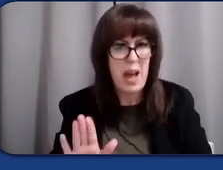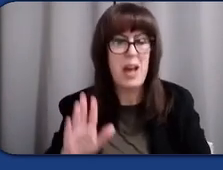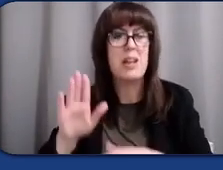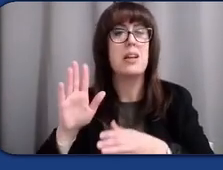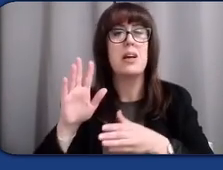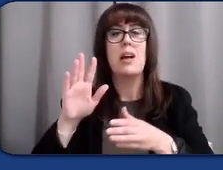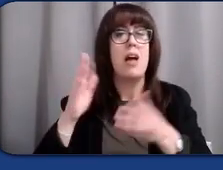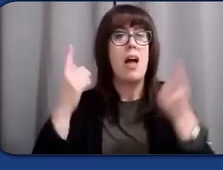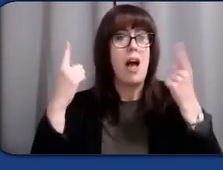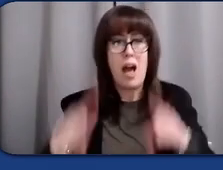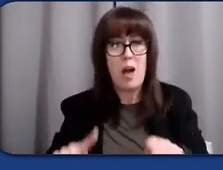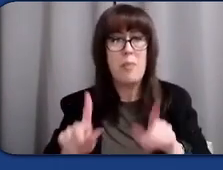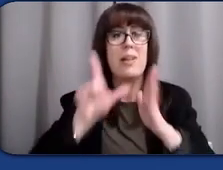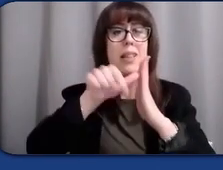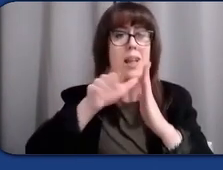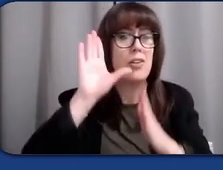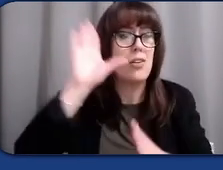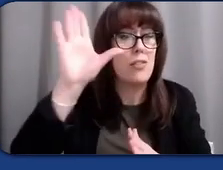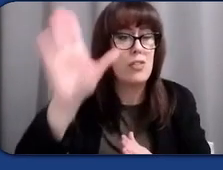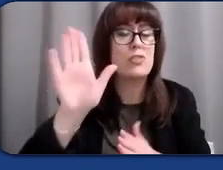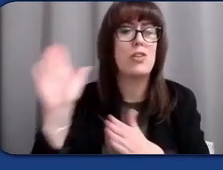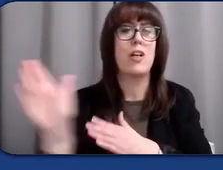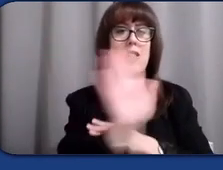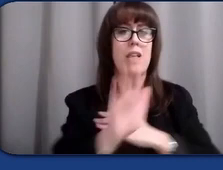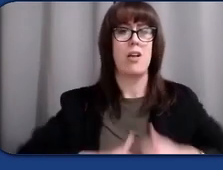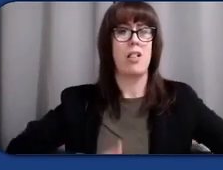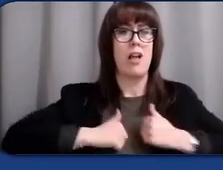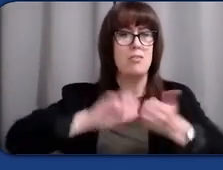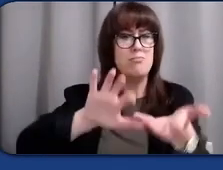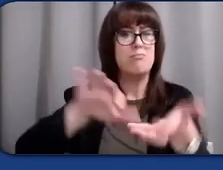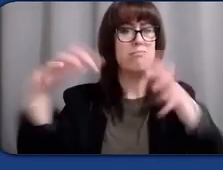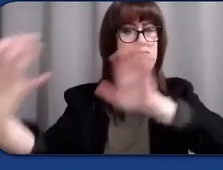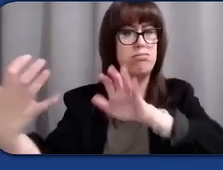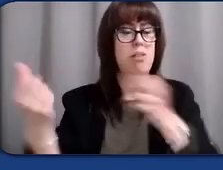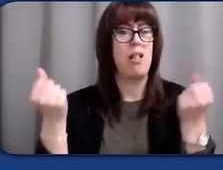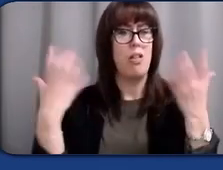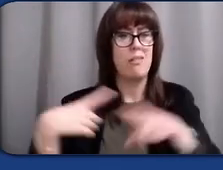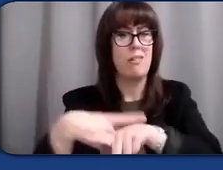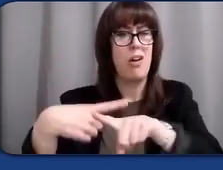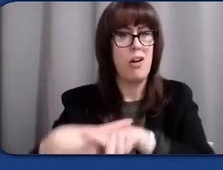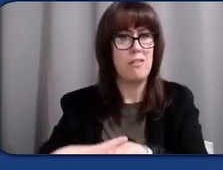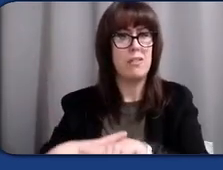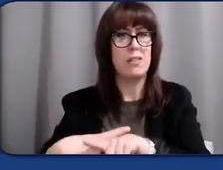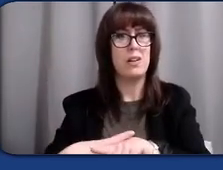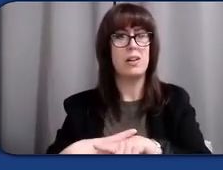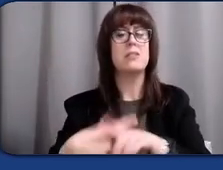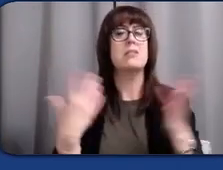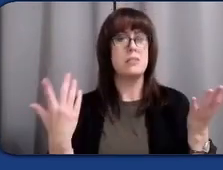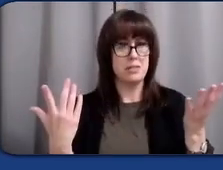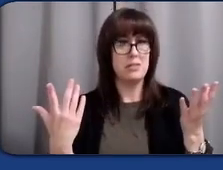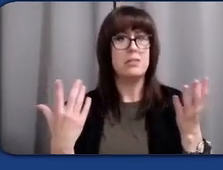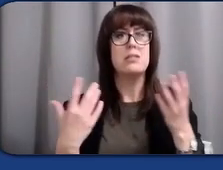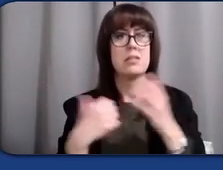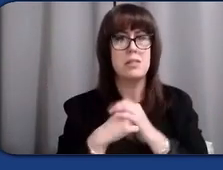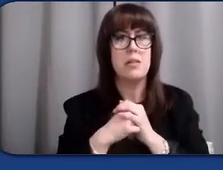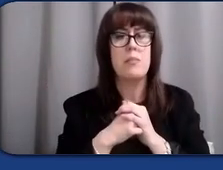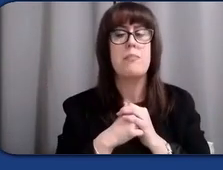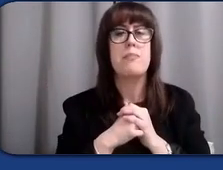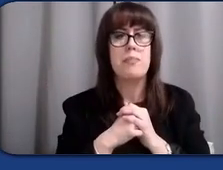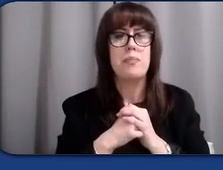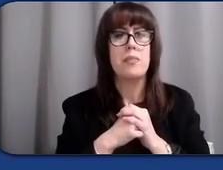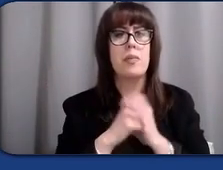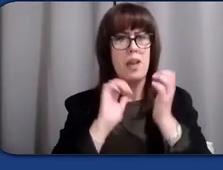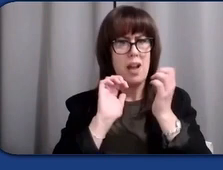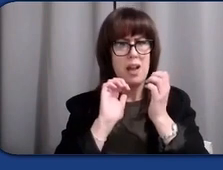into conflict. And so, how can we roll out this kind of perspective where children are taught to hold